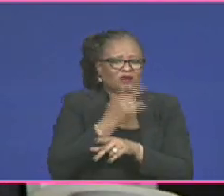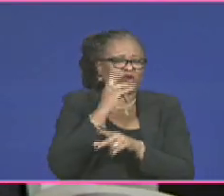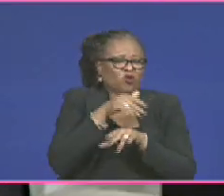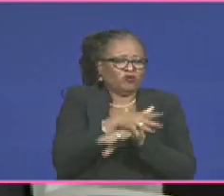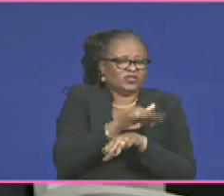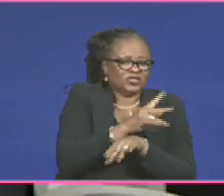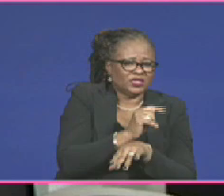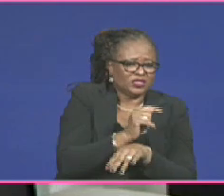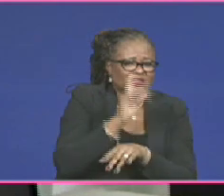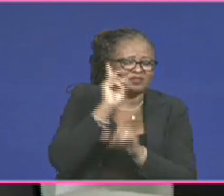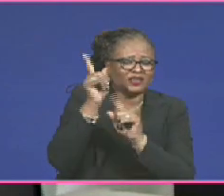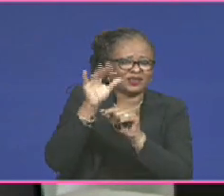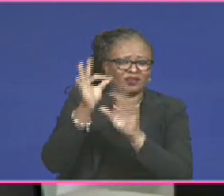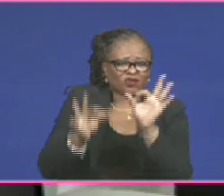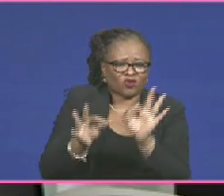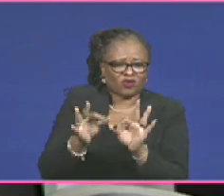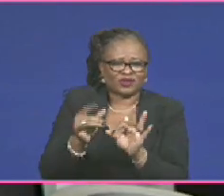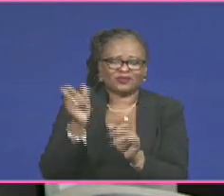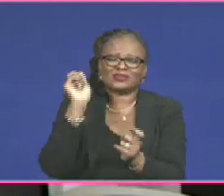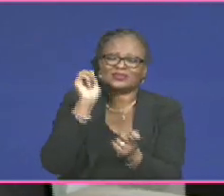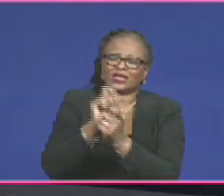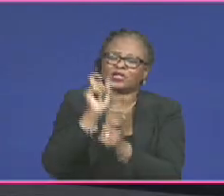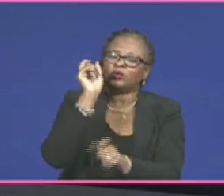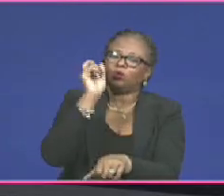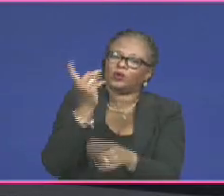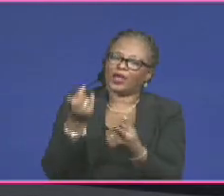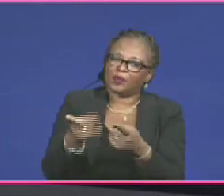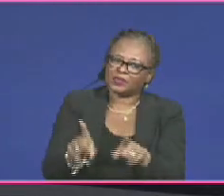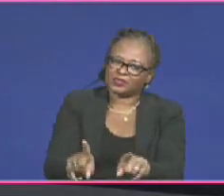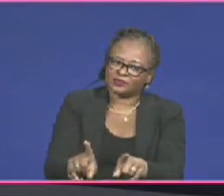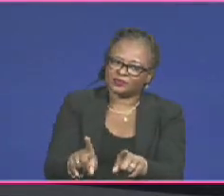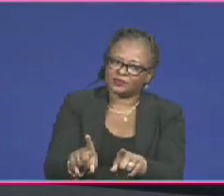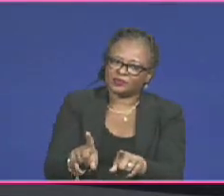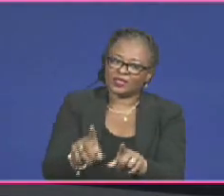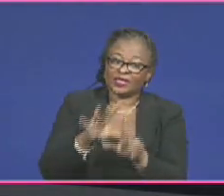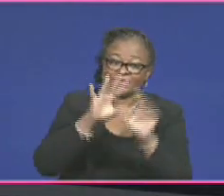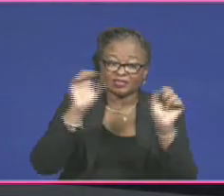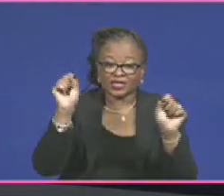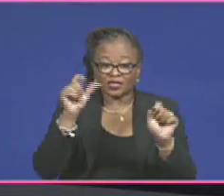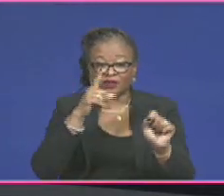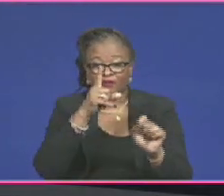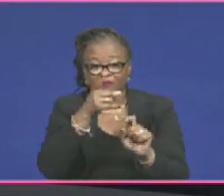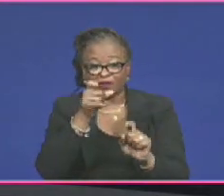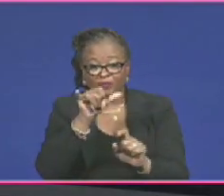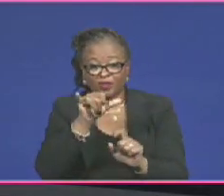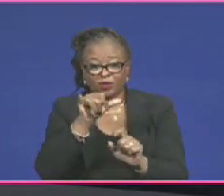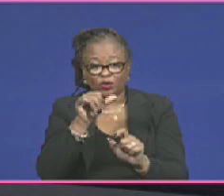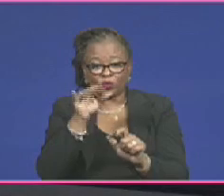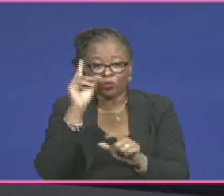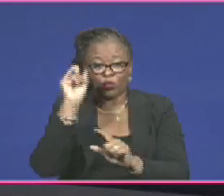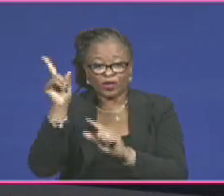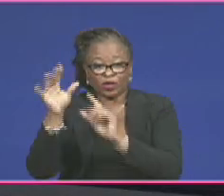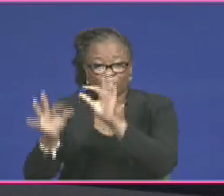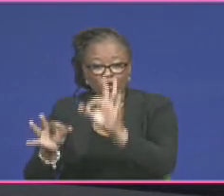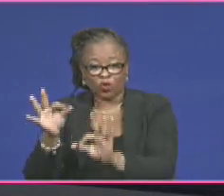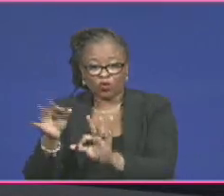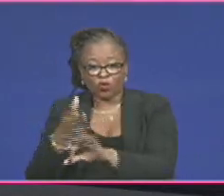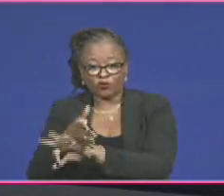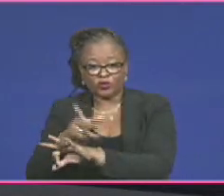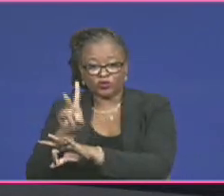they take it to court, that's exactly what will happen. Executives in the Bahamas Olympic Committee went to court ahead of